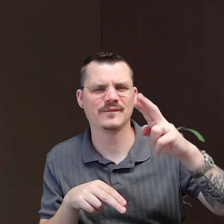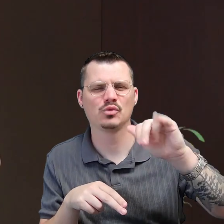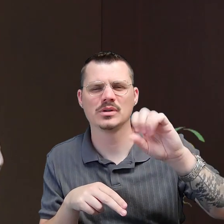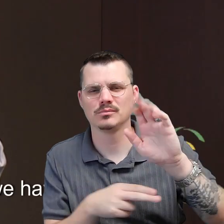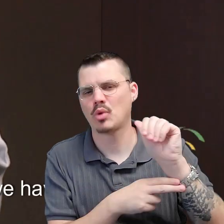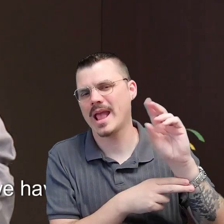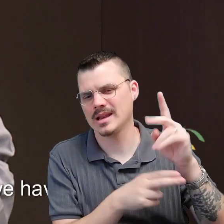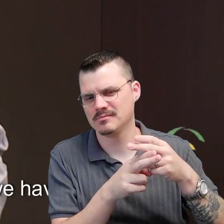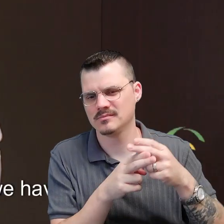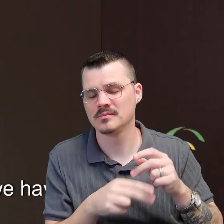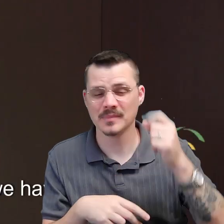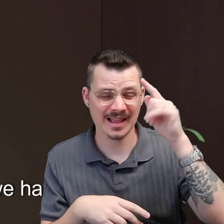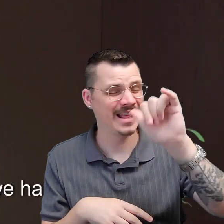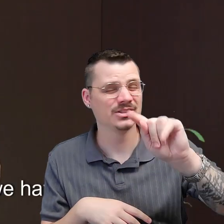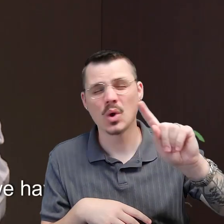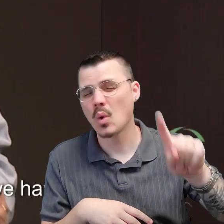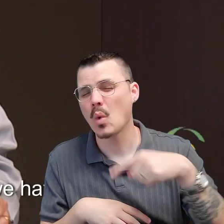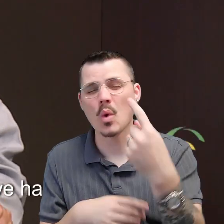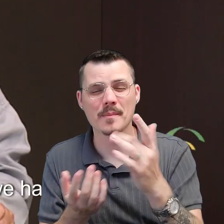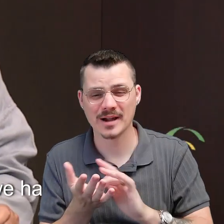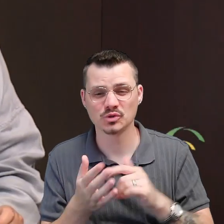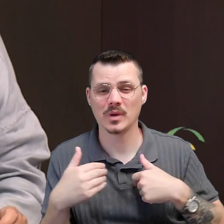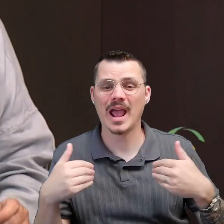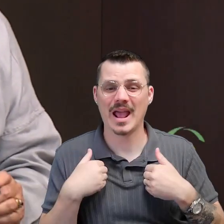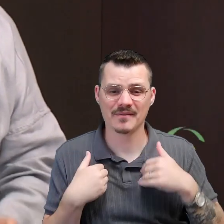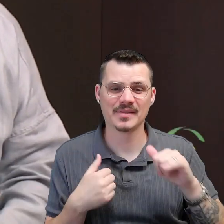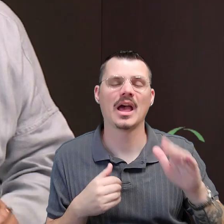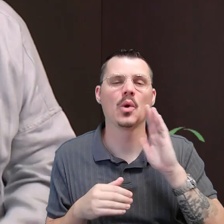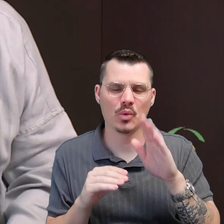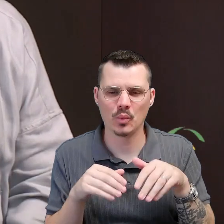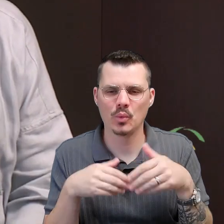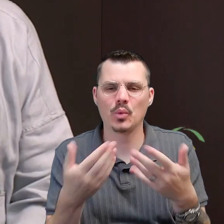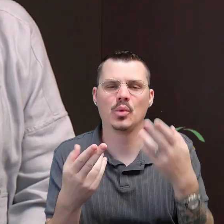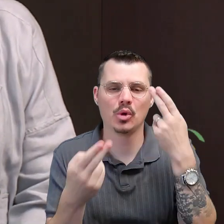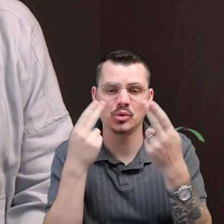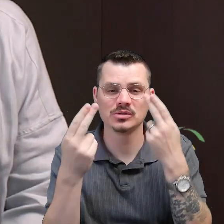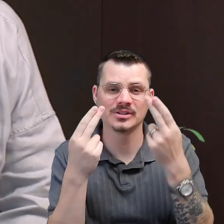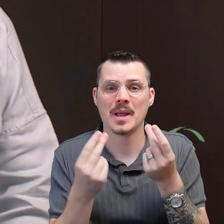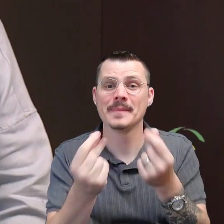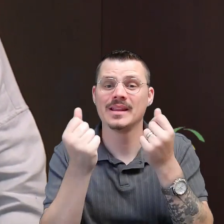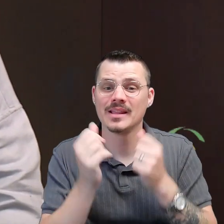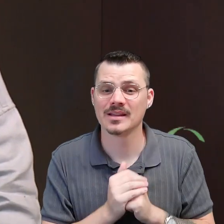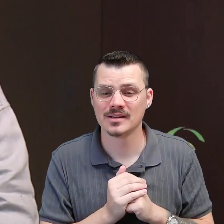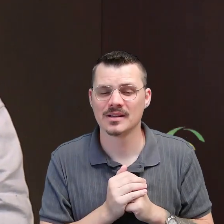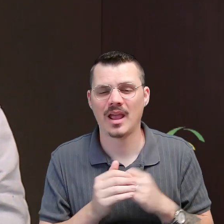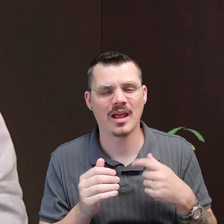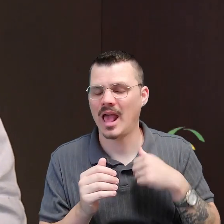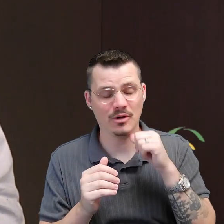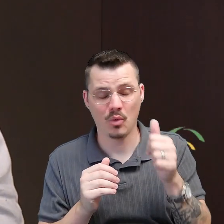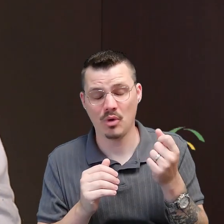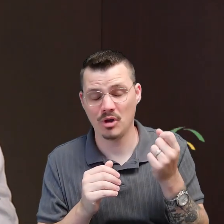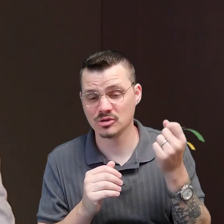Saffris, and right now this is the only medicine we have that in fact relieves hallucinations immediately. And I do